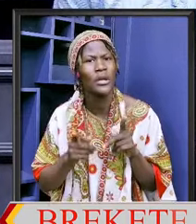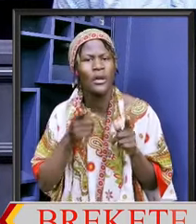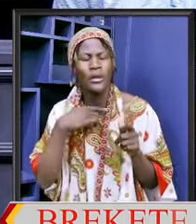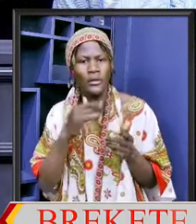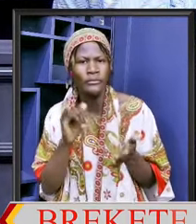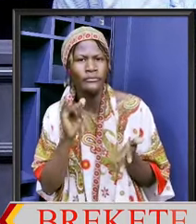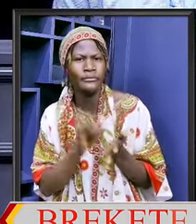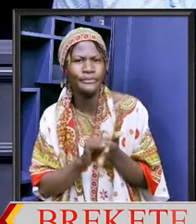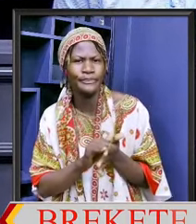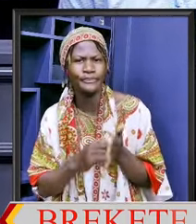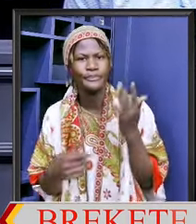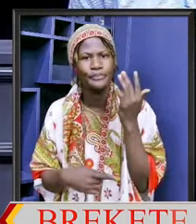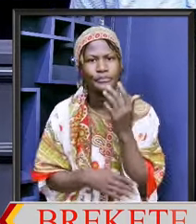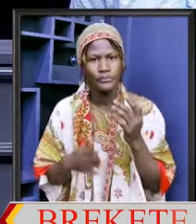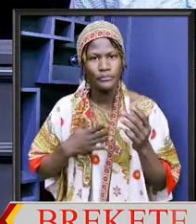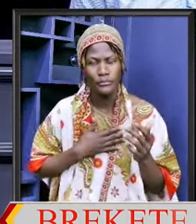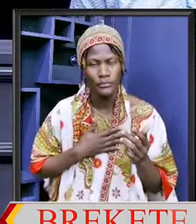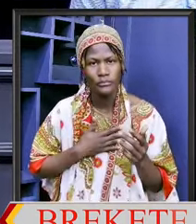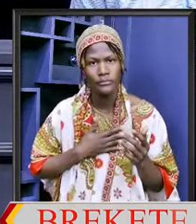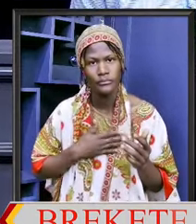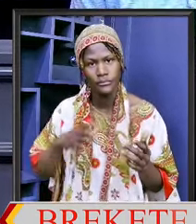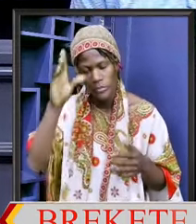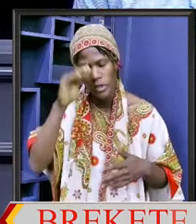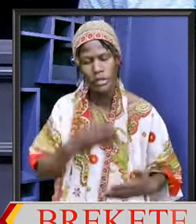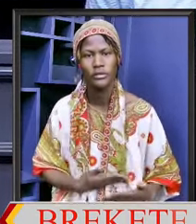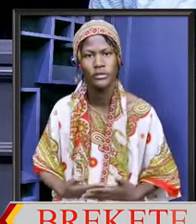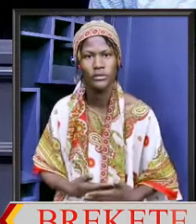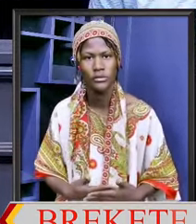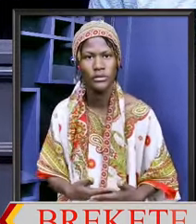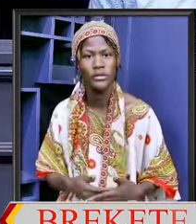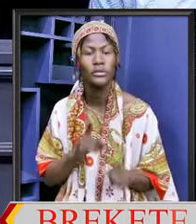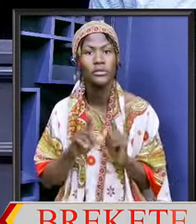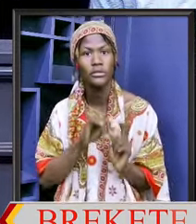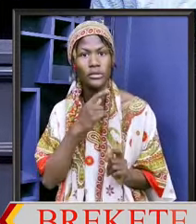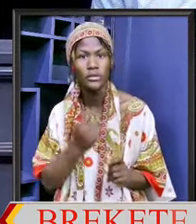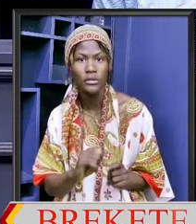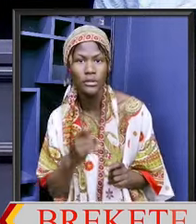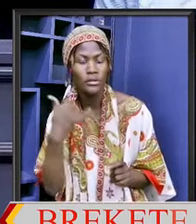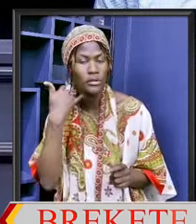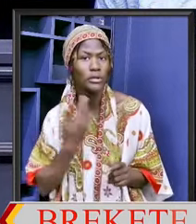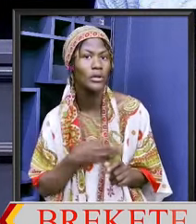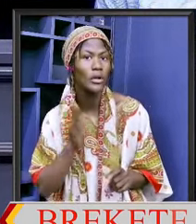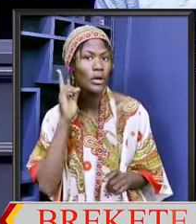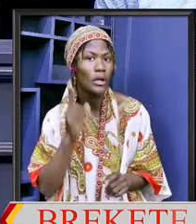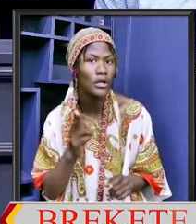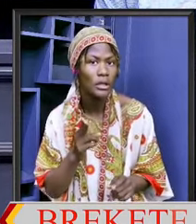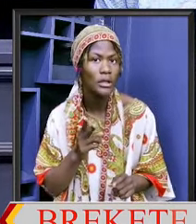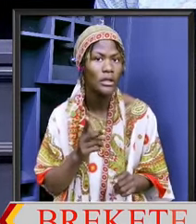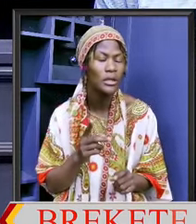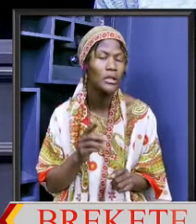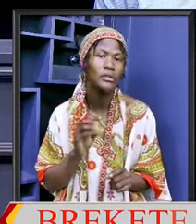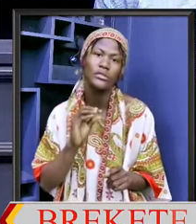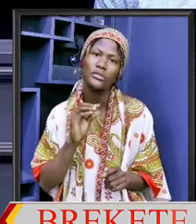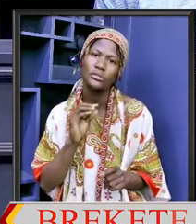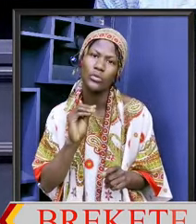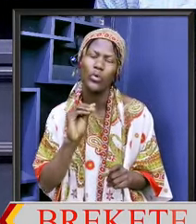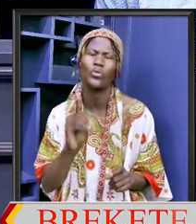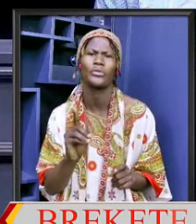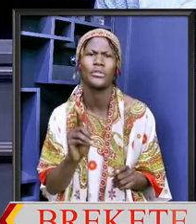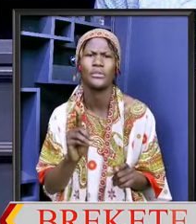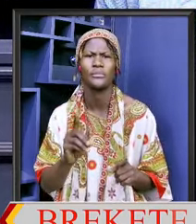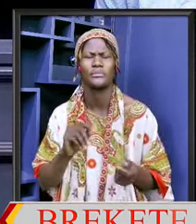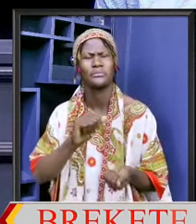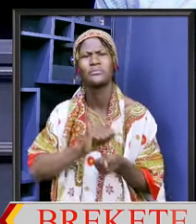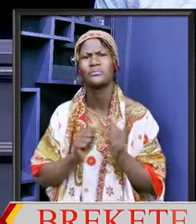son. This. I say, okay, have they made contact? They don't call him. When this thing happened, he tell me. At some point, I say, okay, they get any to wait change